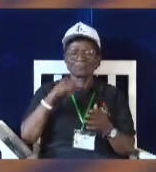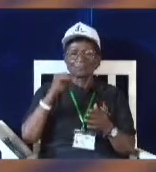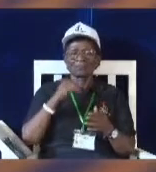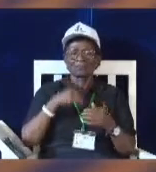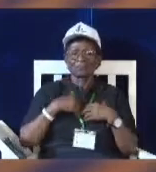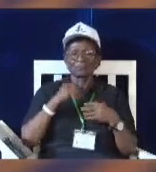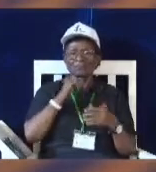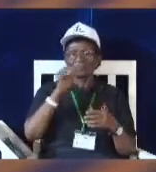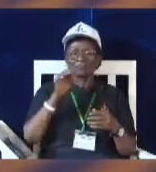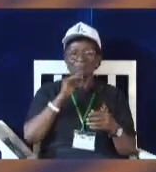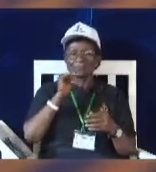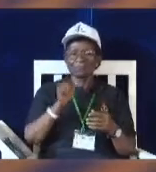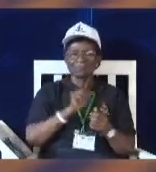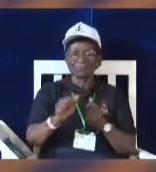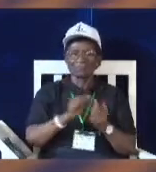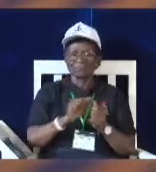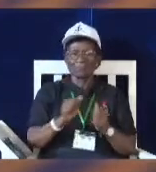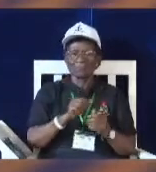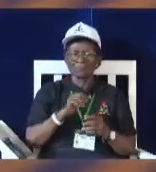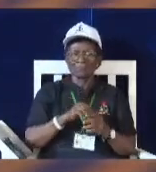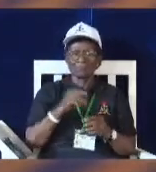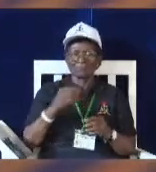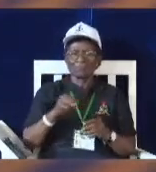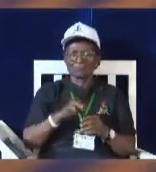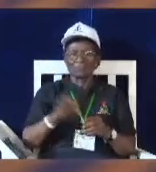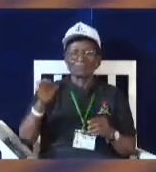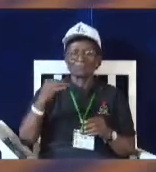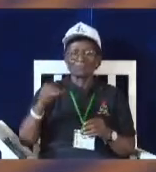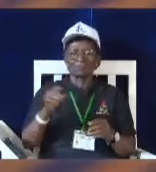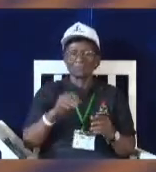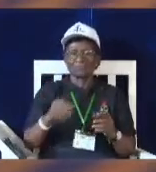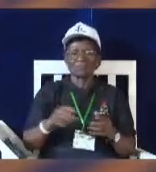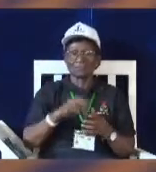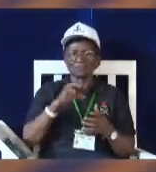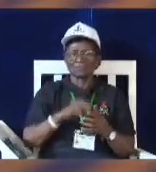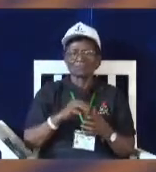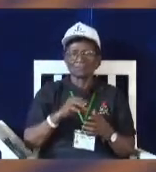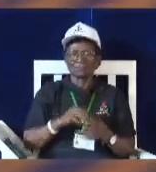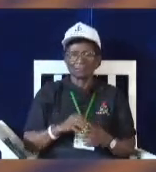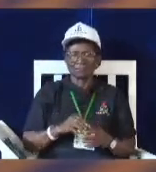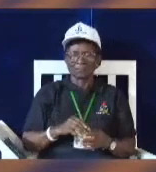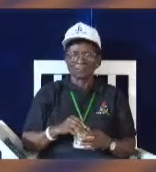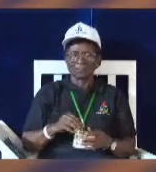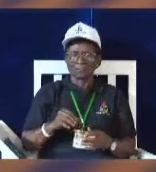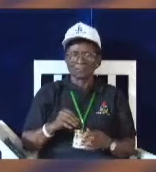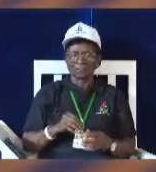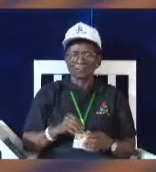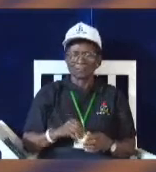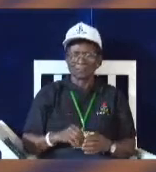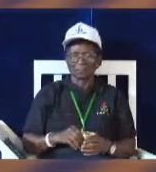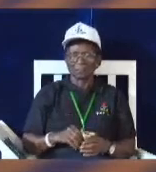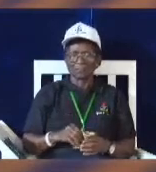of the Lamb, they will say, ah, no problem. We are just exchanging houses.